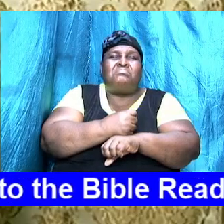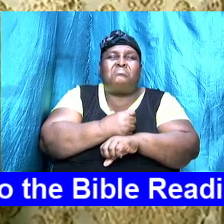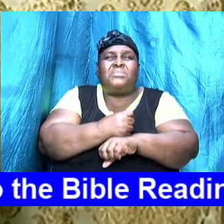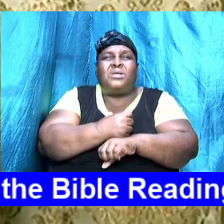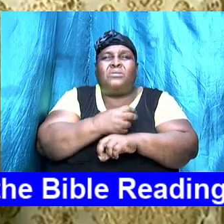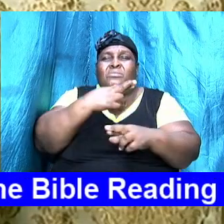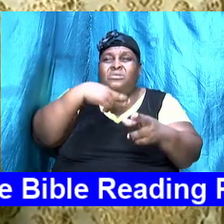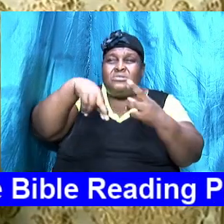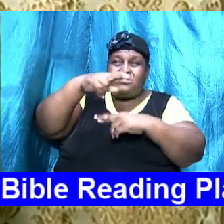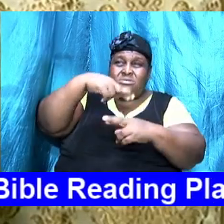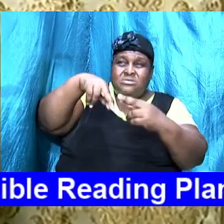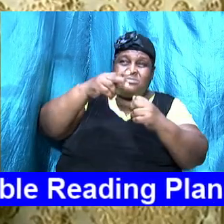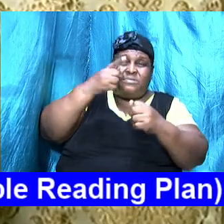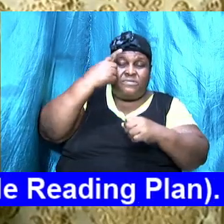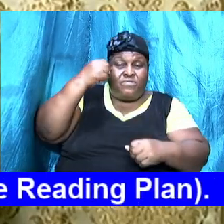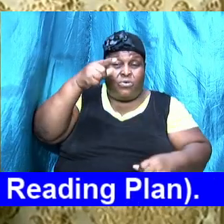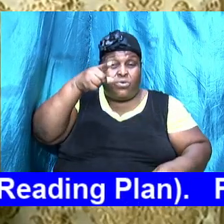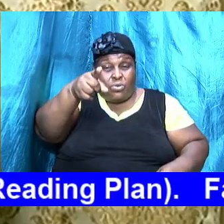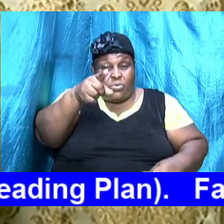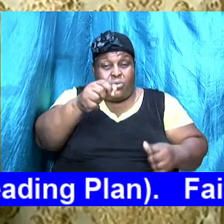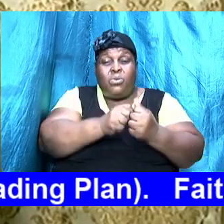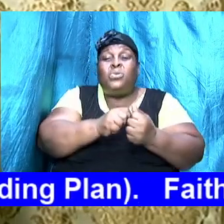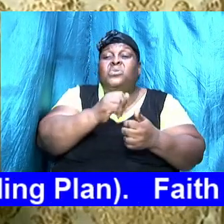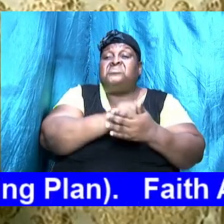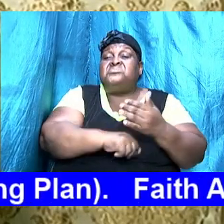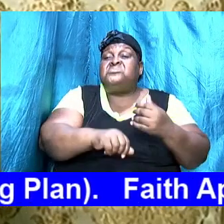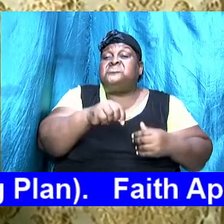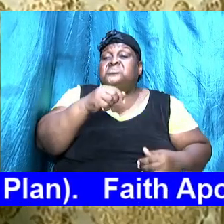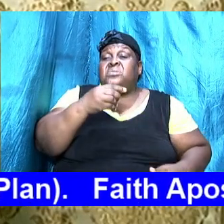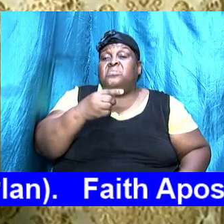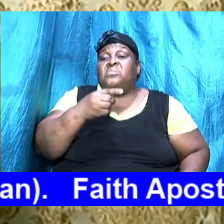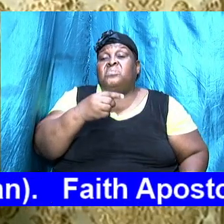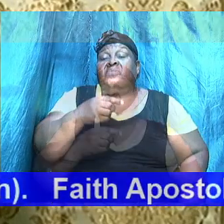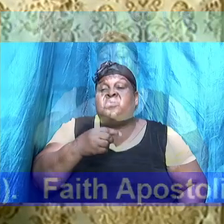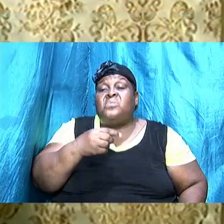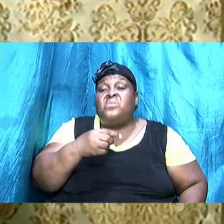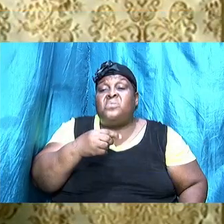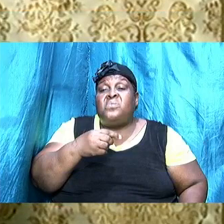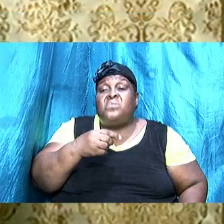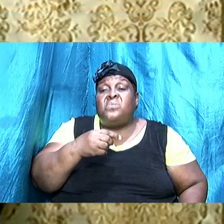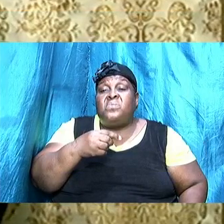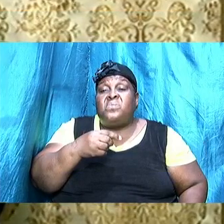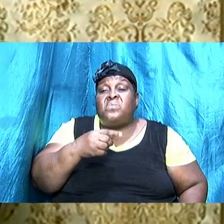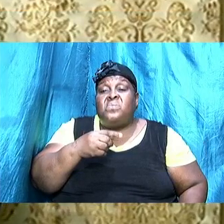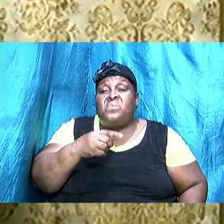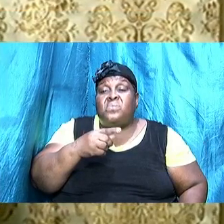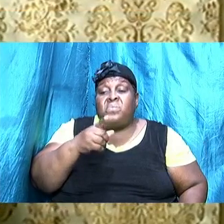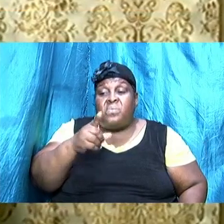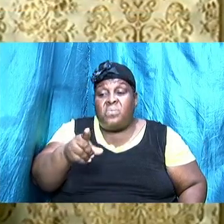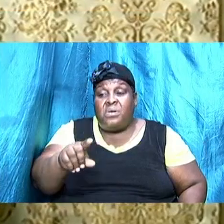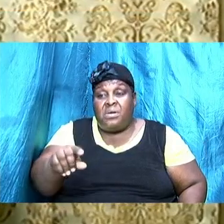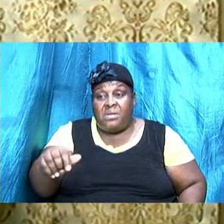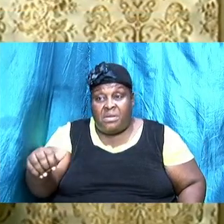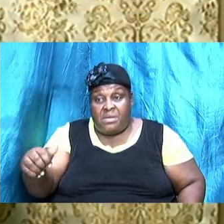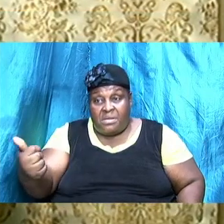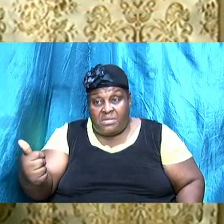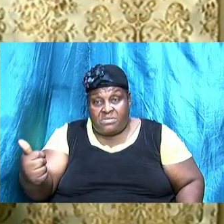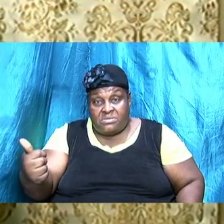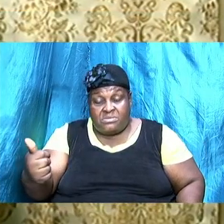for you with somebody else. And if we break and miss this principle,